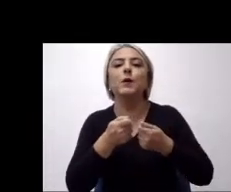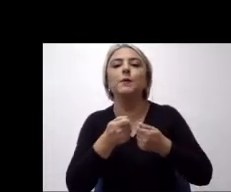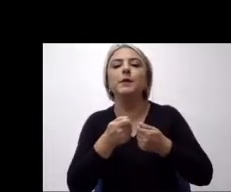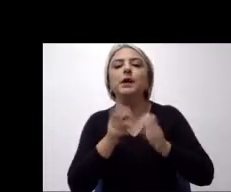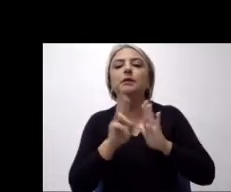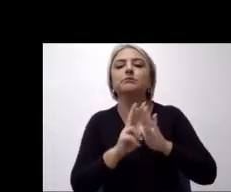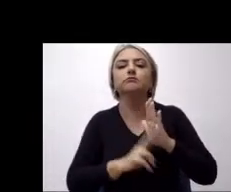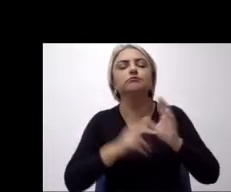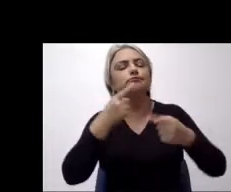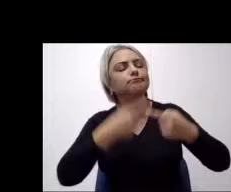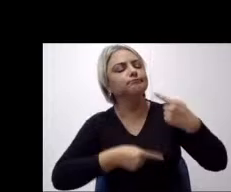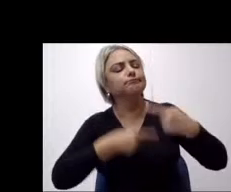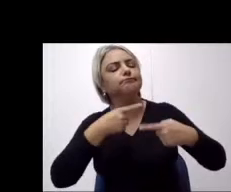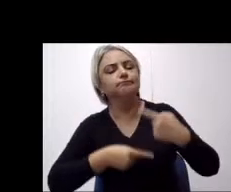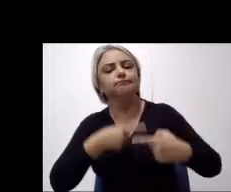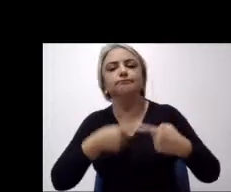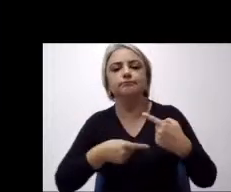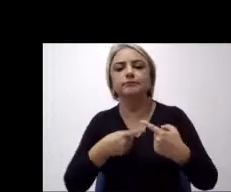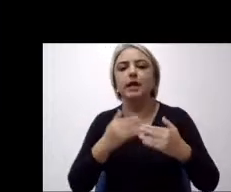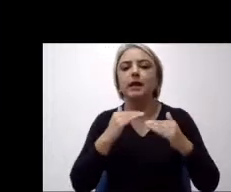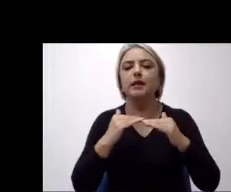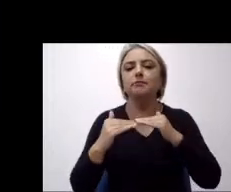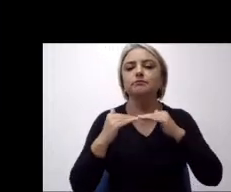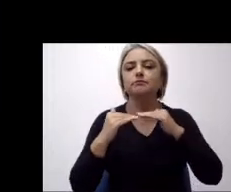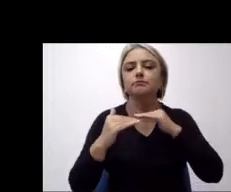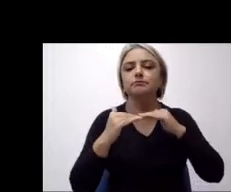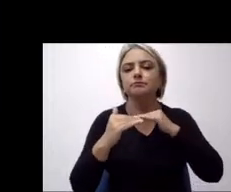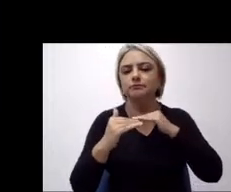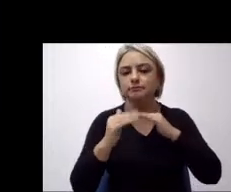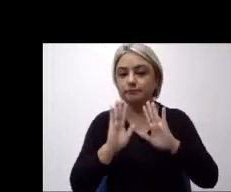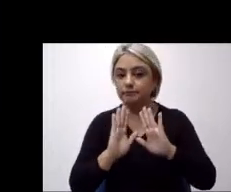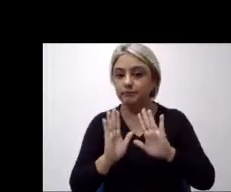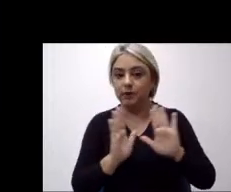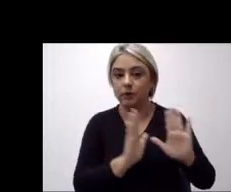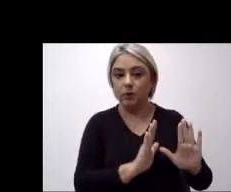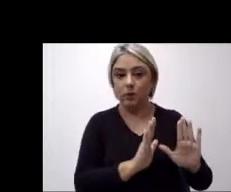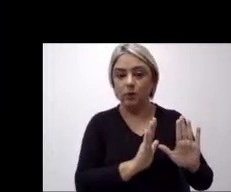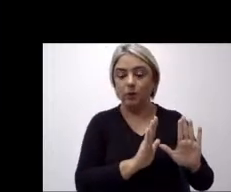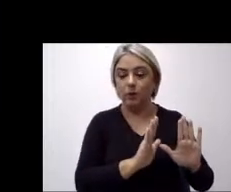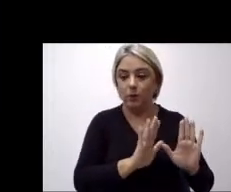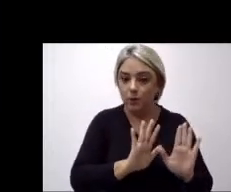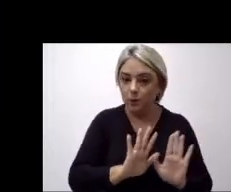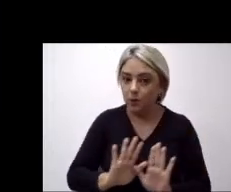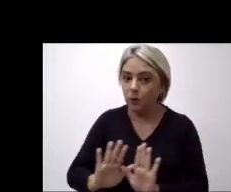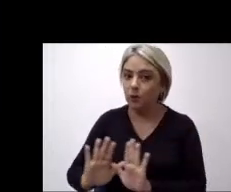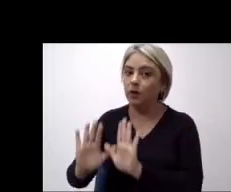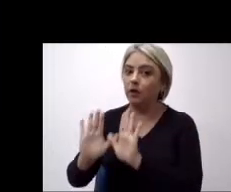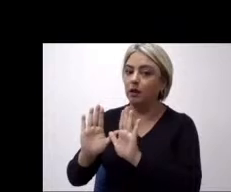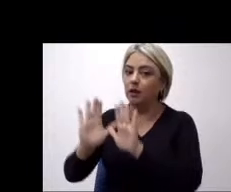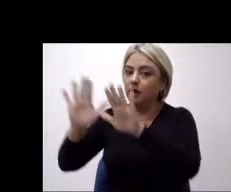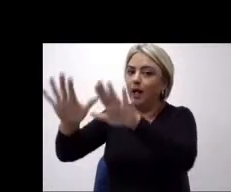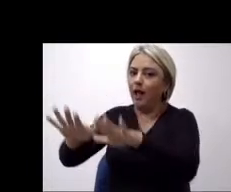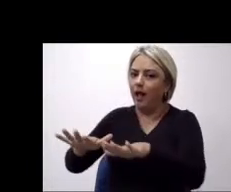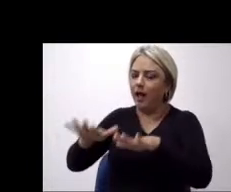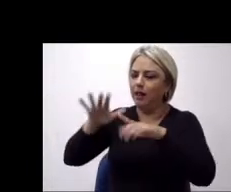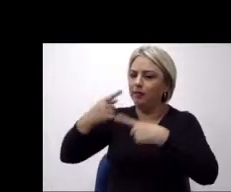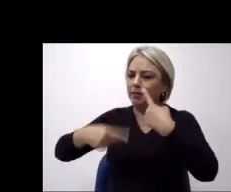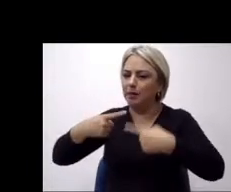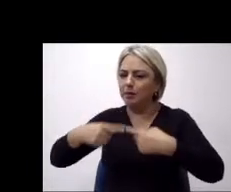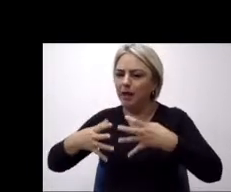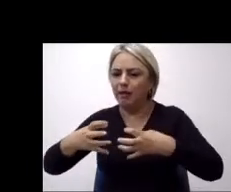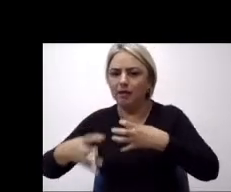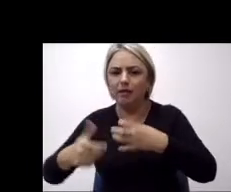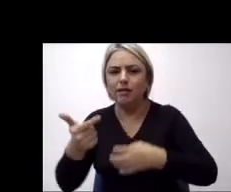asymmetric space of debate. At the opposite, the policy arena is a space of conflict where there is no one group to dominate